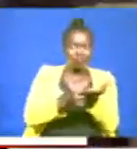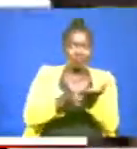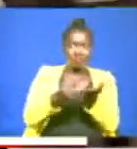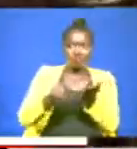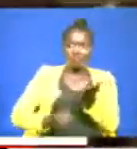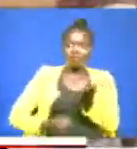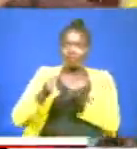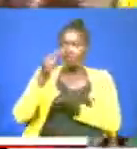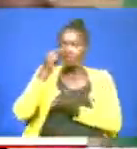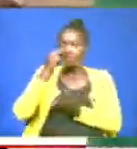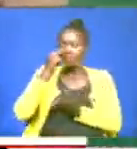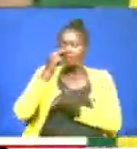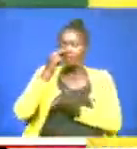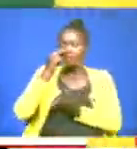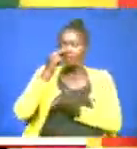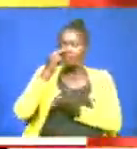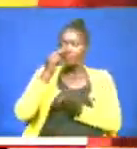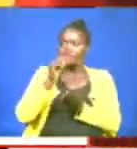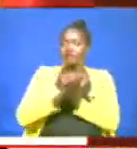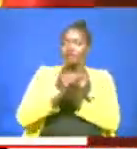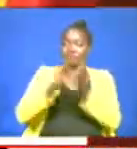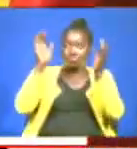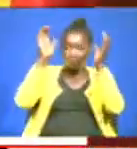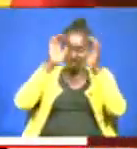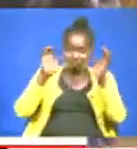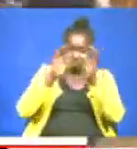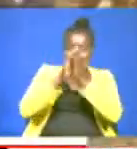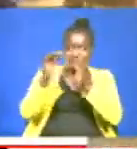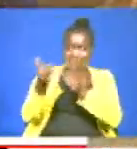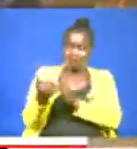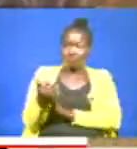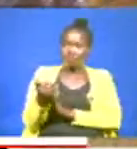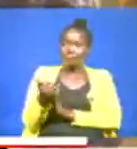Sudan, Nyangatom of Ethiopia, among others.